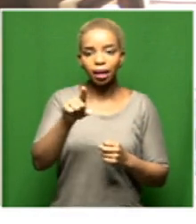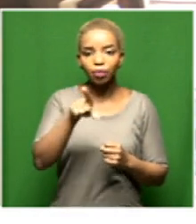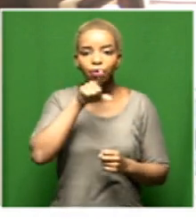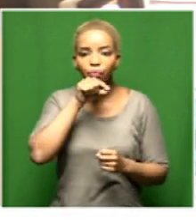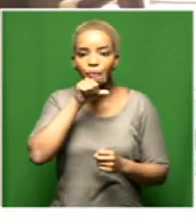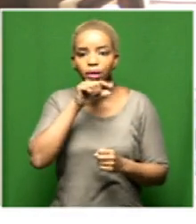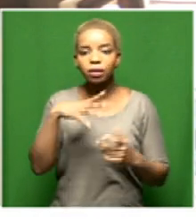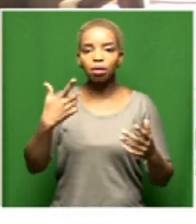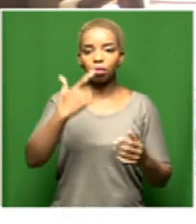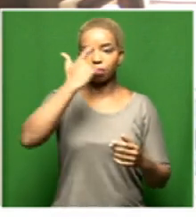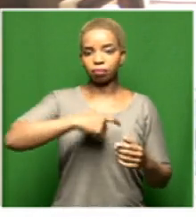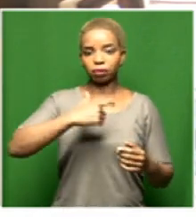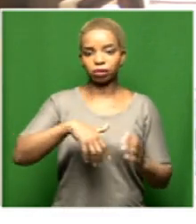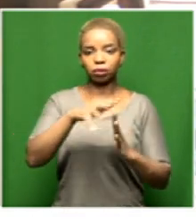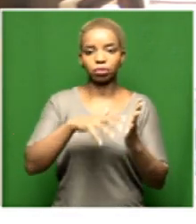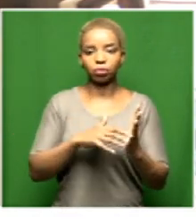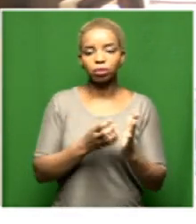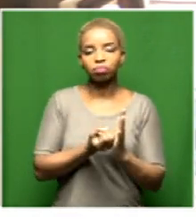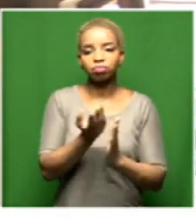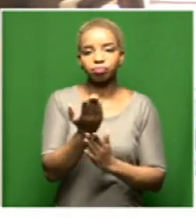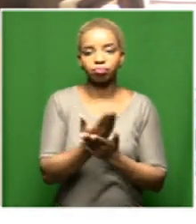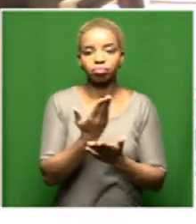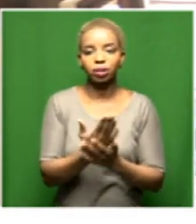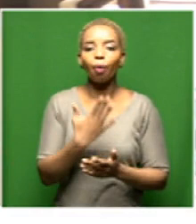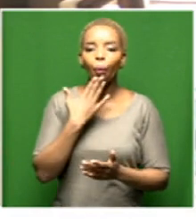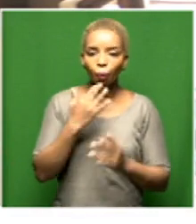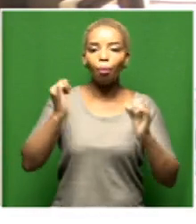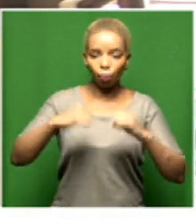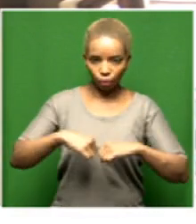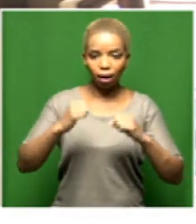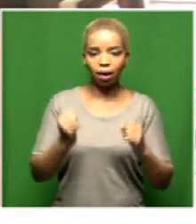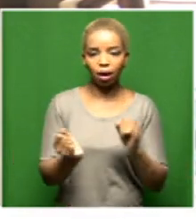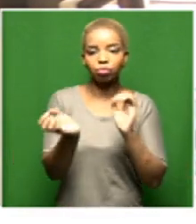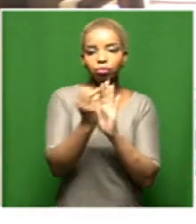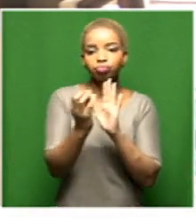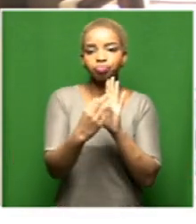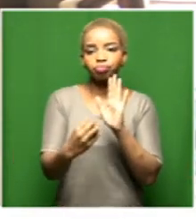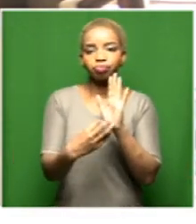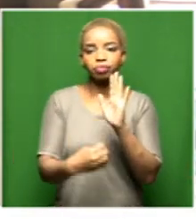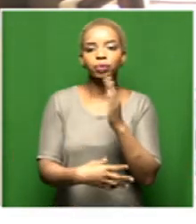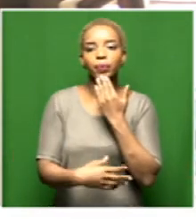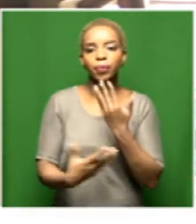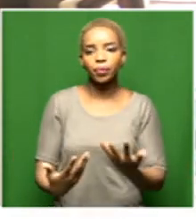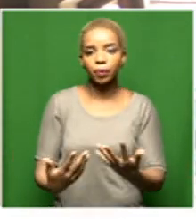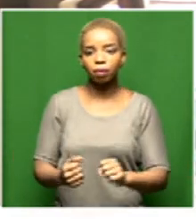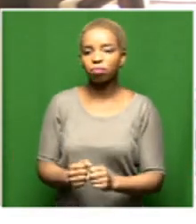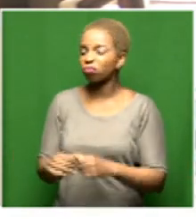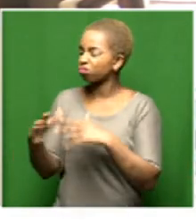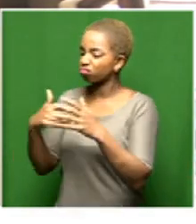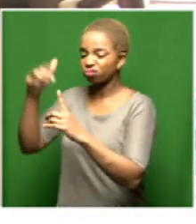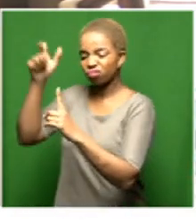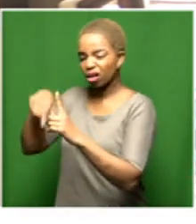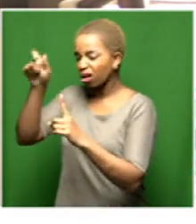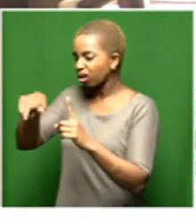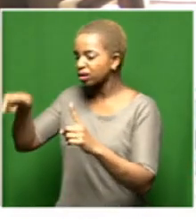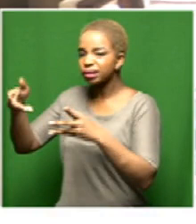is allowed to take part in the Constitution Hill COVID-19 Digital Archive project? Every single person in South Africa. So